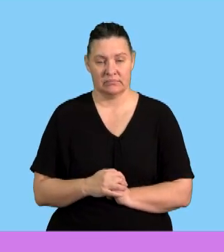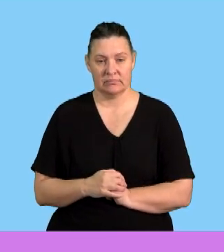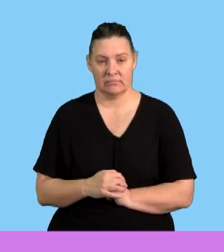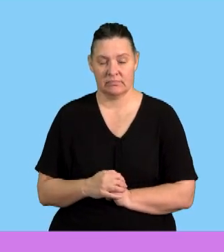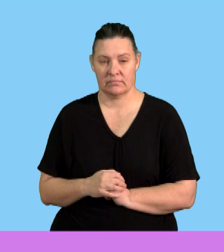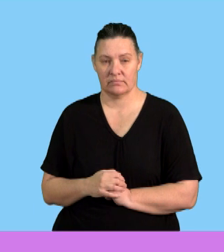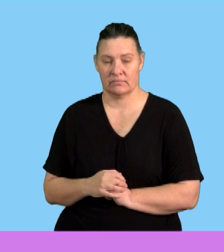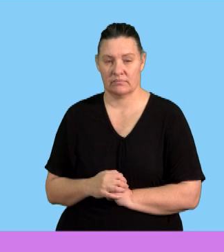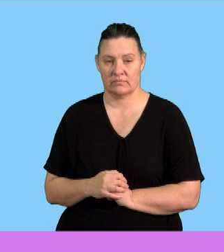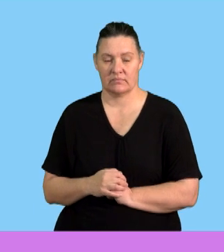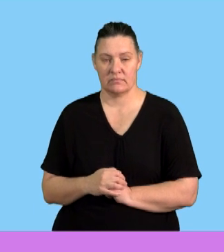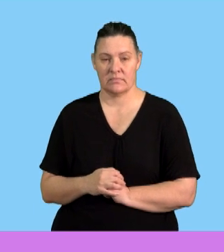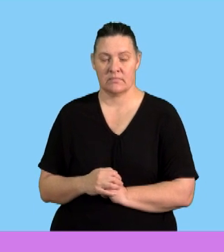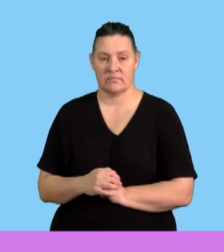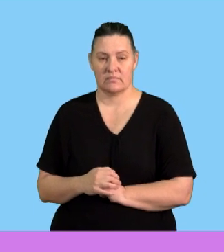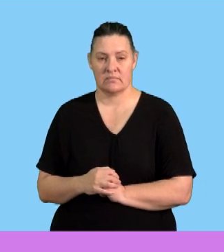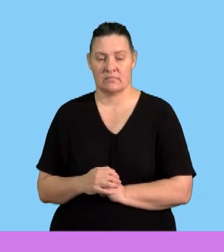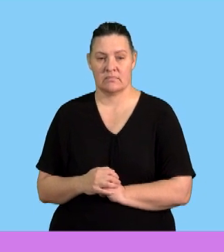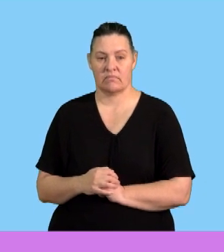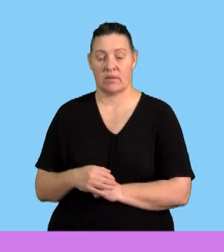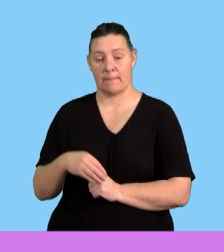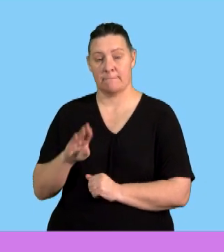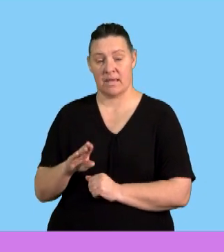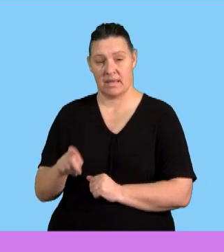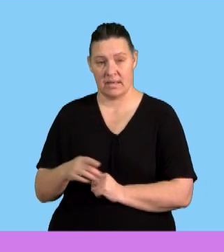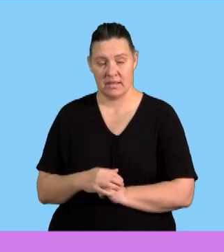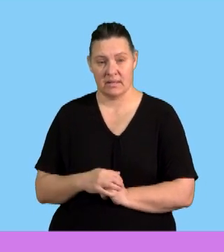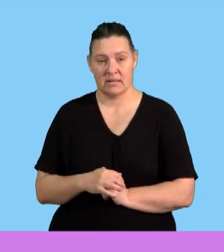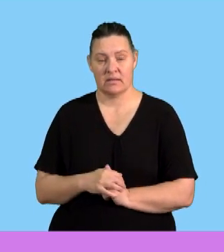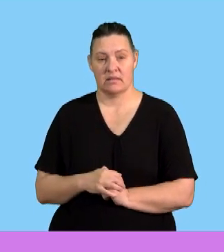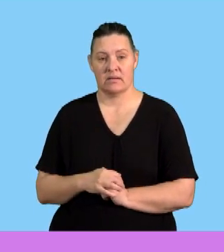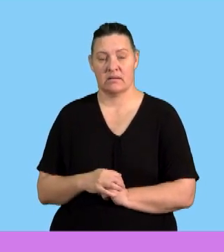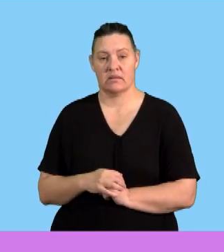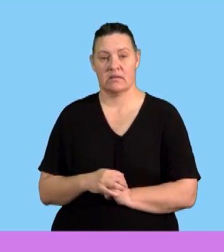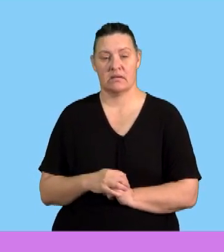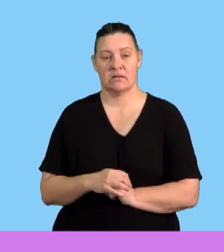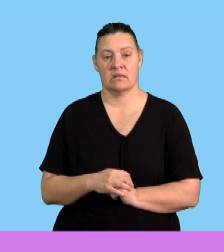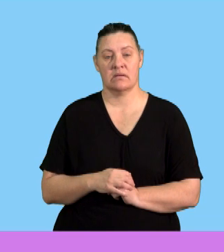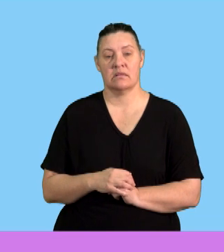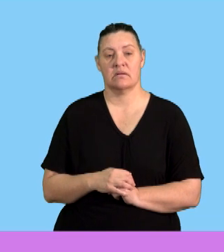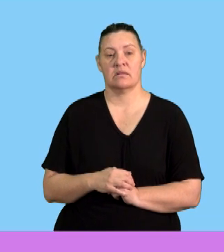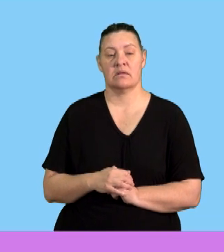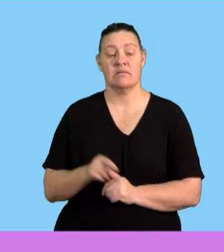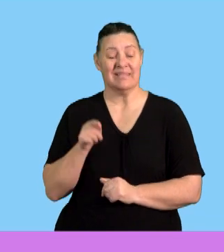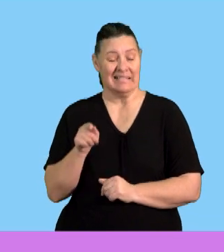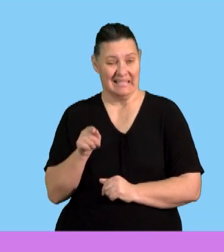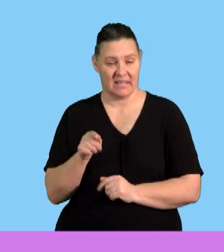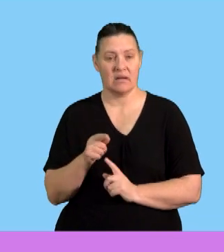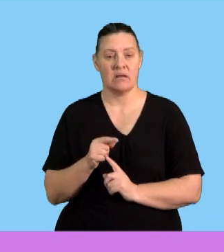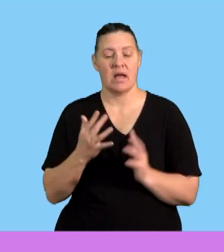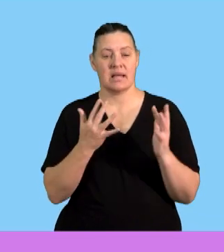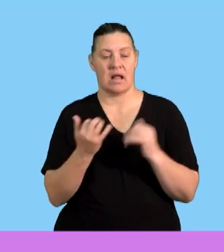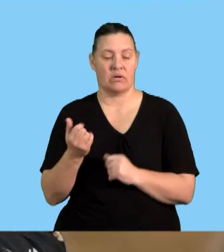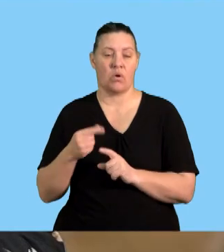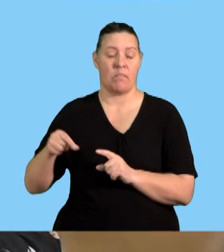1,860. If we look at B, now B is the compound interest.